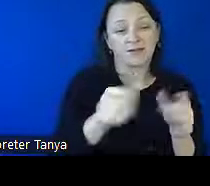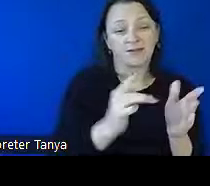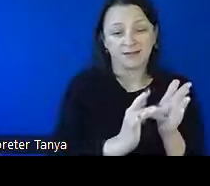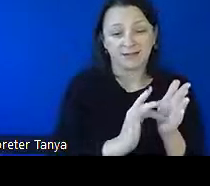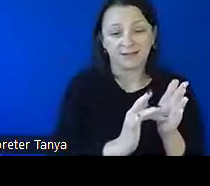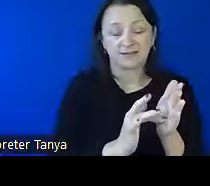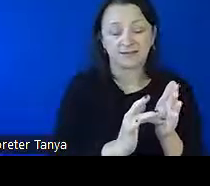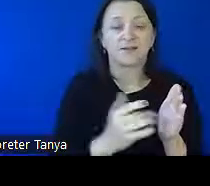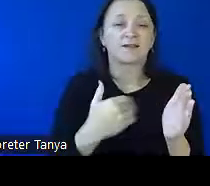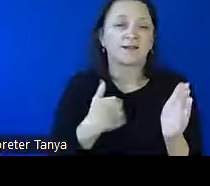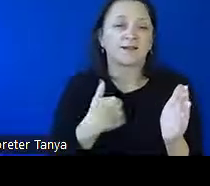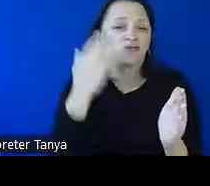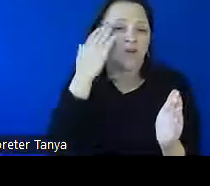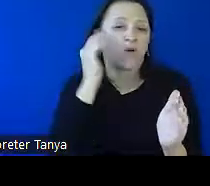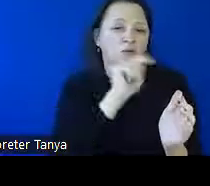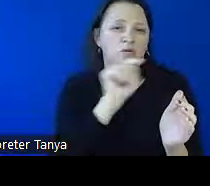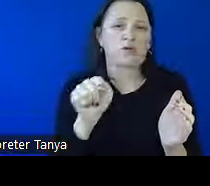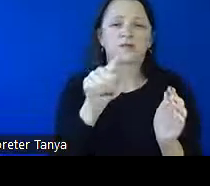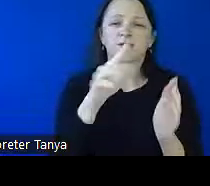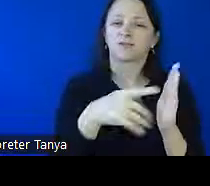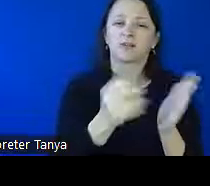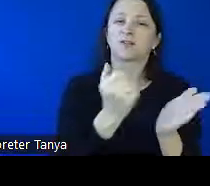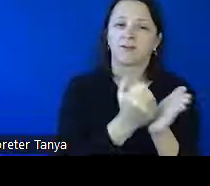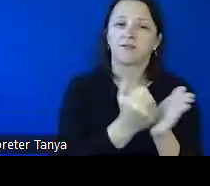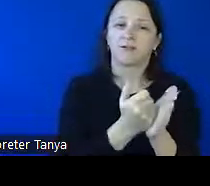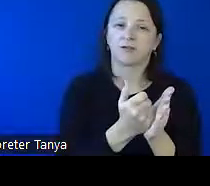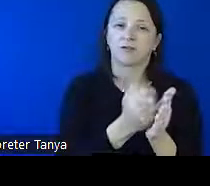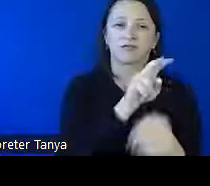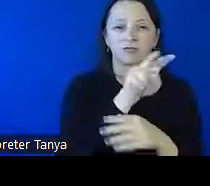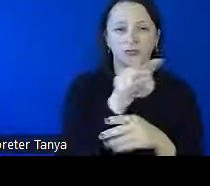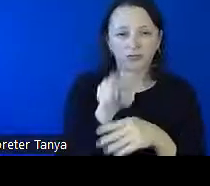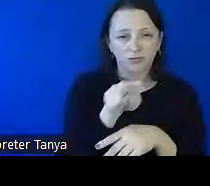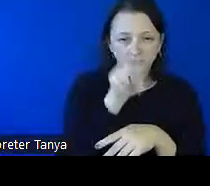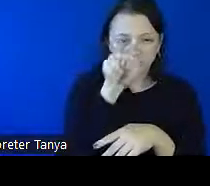or there's another reference that I've provided at the end of the slides,